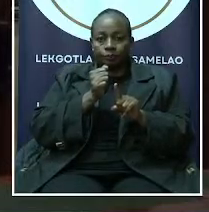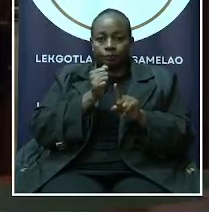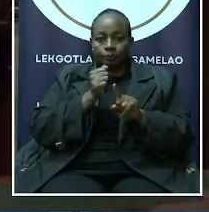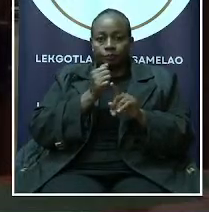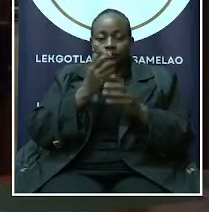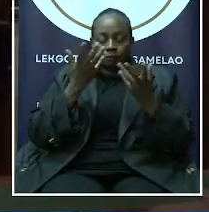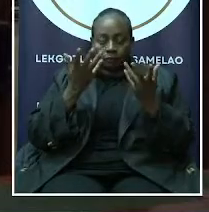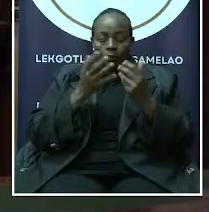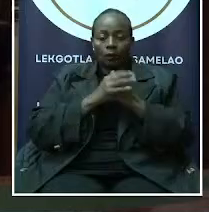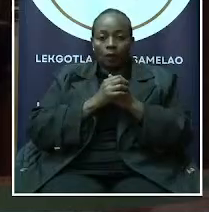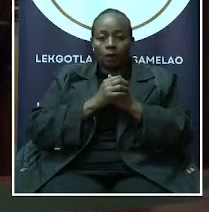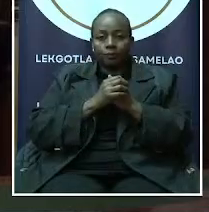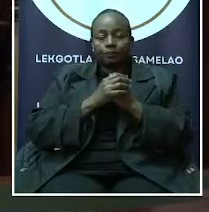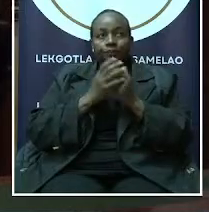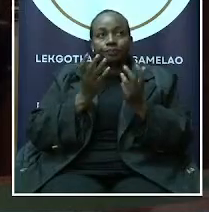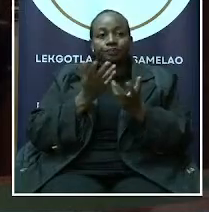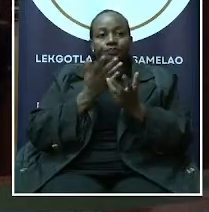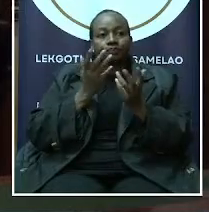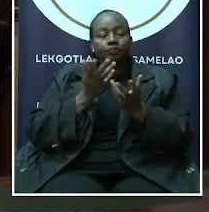the